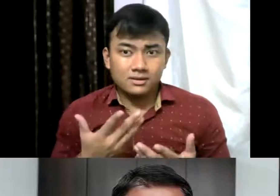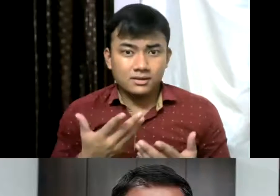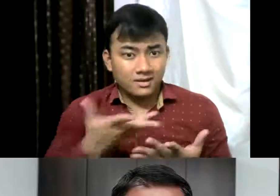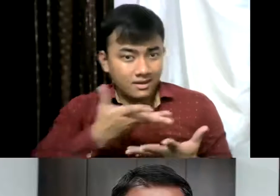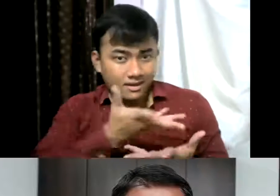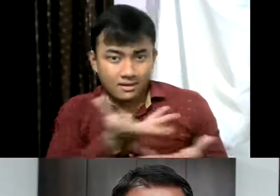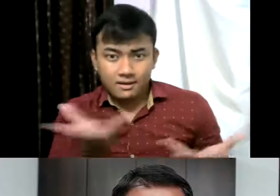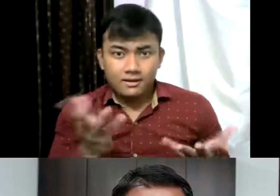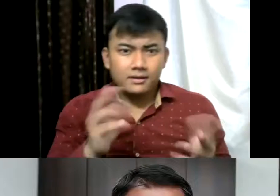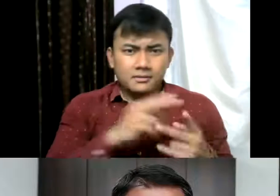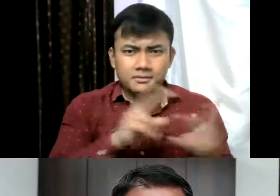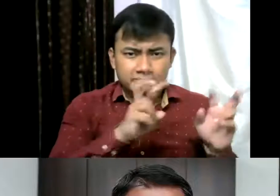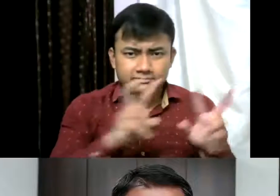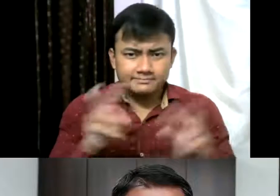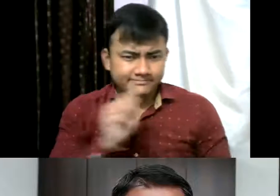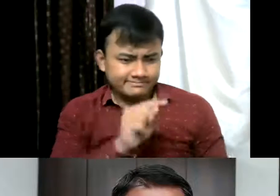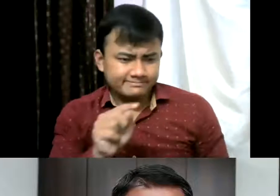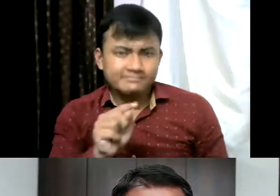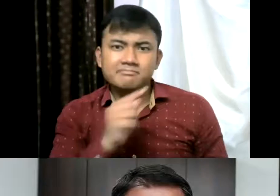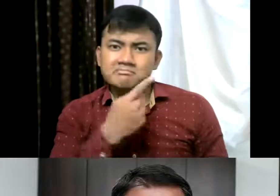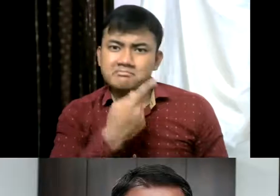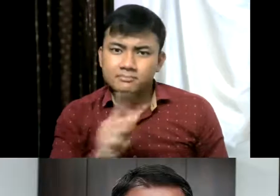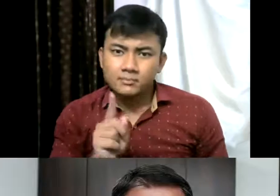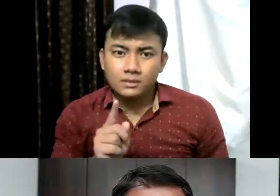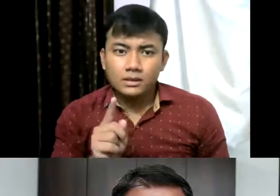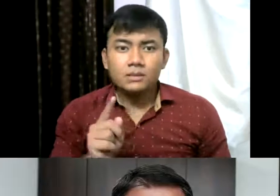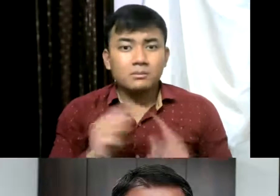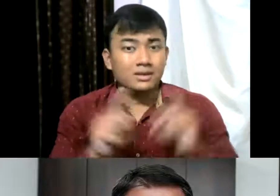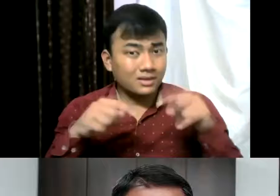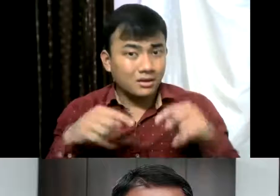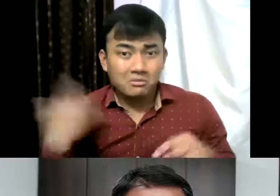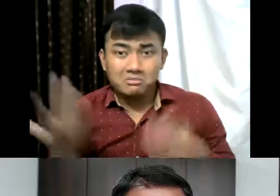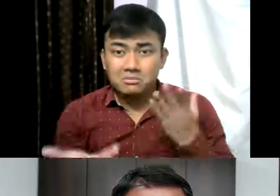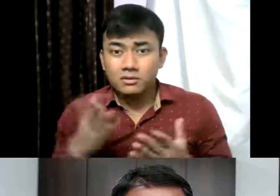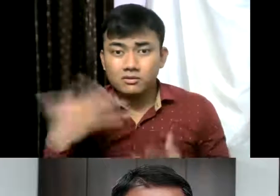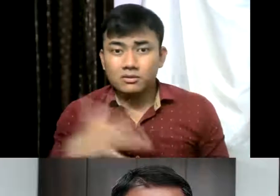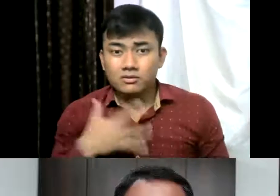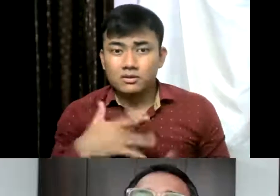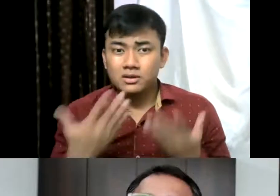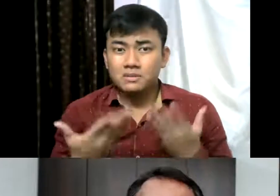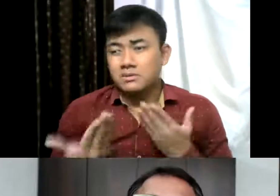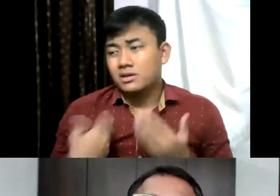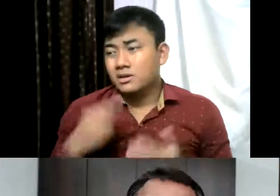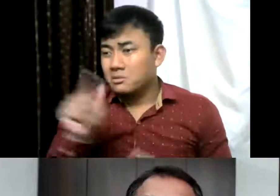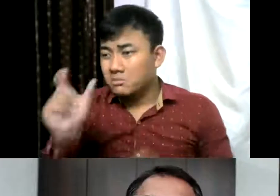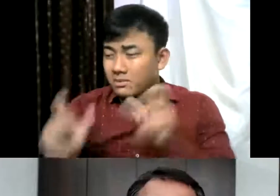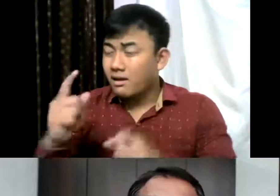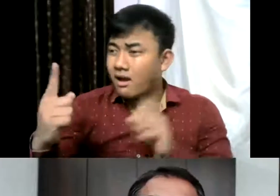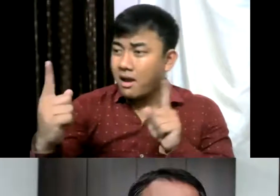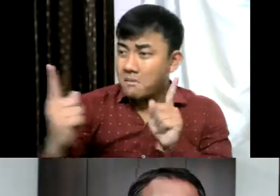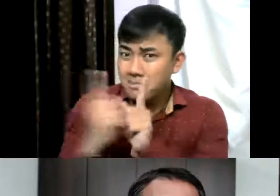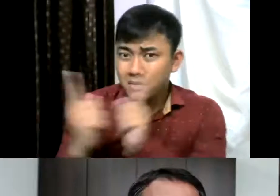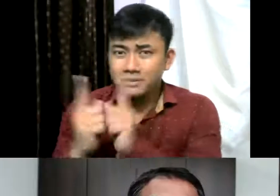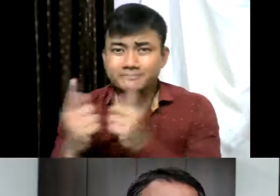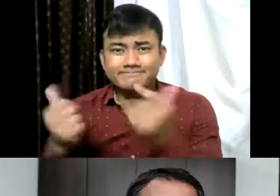formed. Another thing that I talk about social distancing here is that right now we might feel that we can't meet people physically. Living in